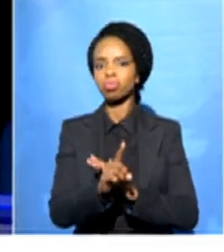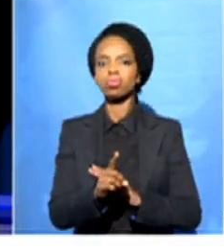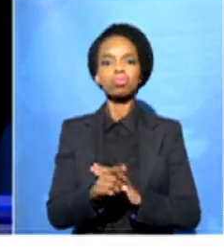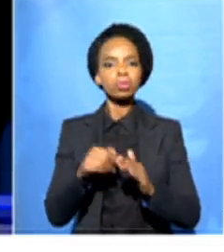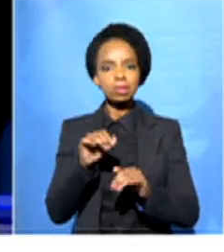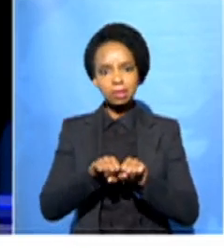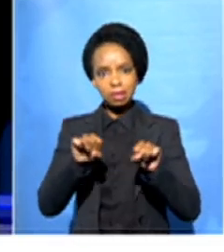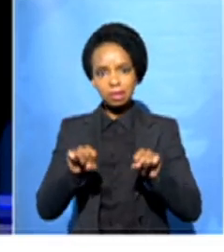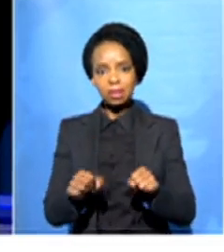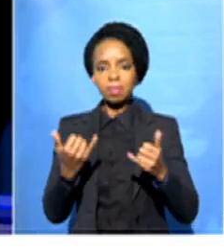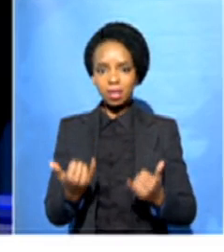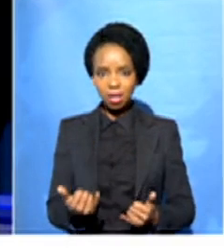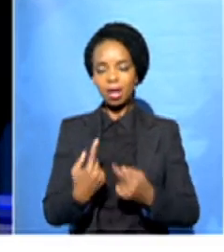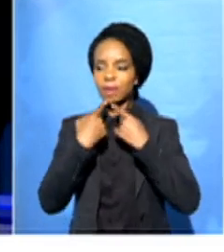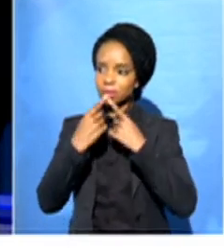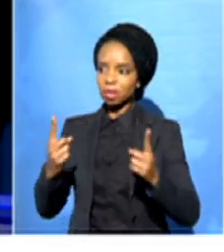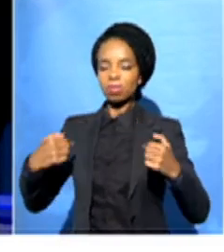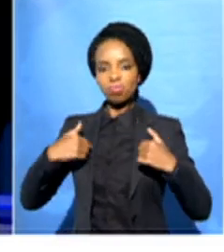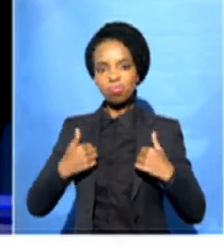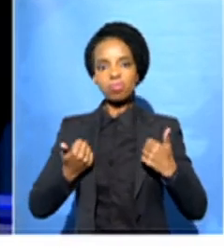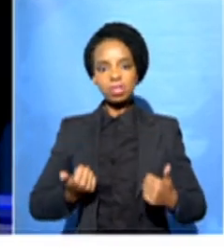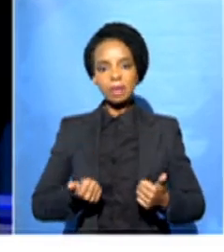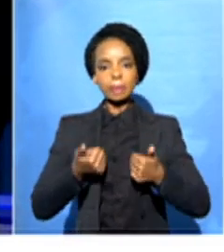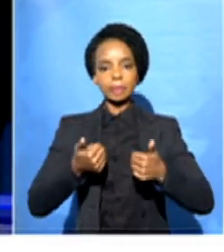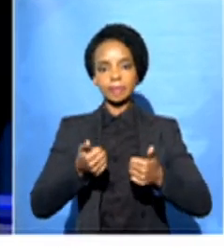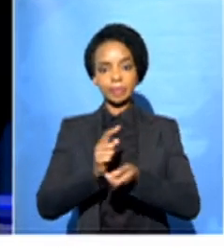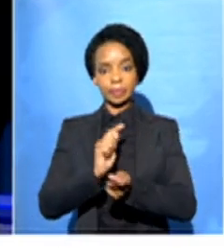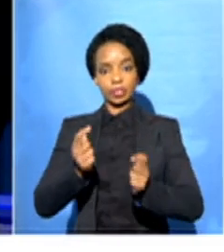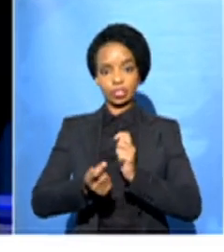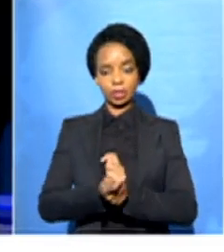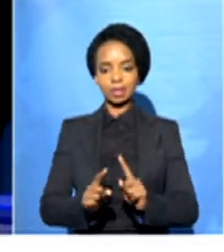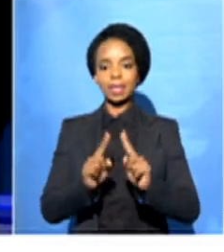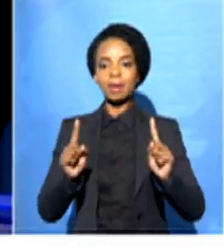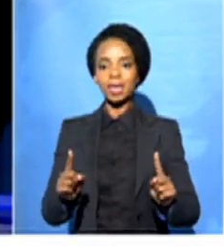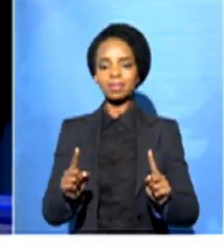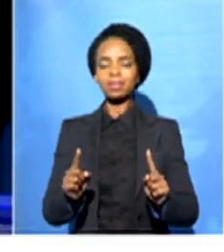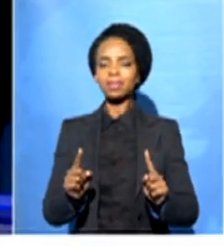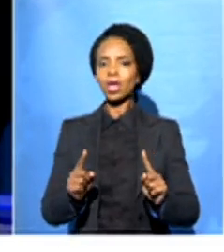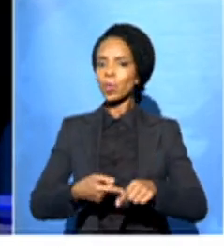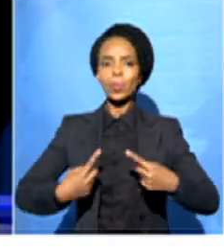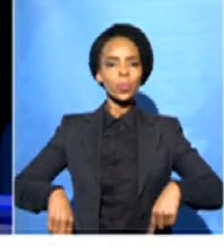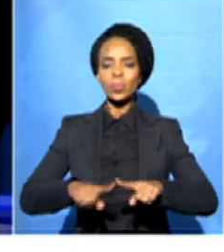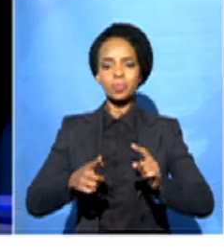he's rehabilitated. Yes. But for the large part, we haven't seen